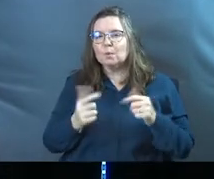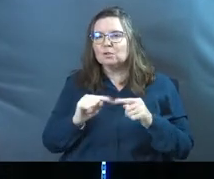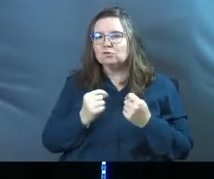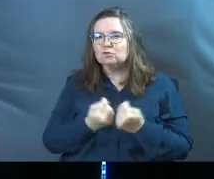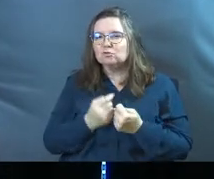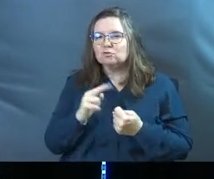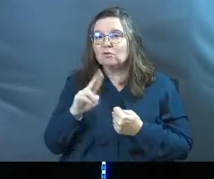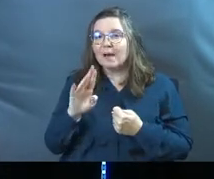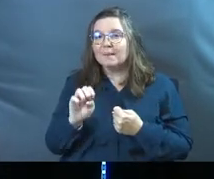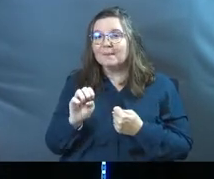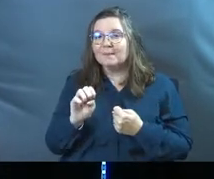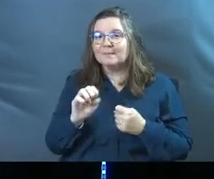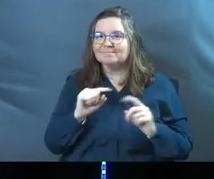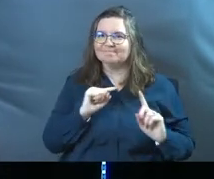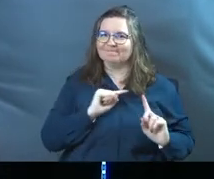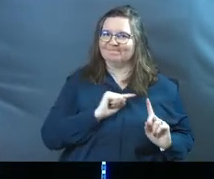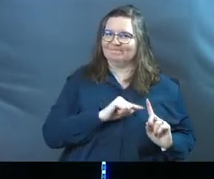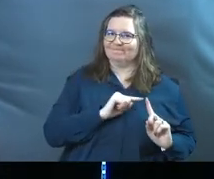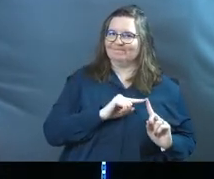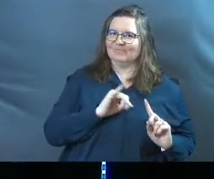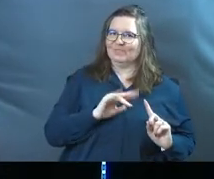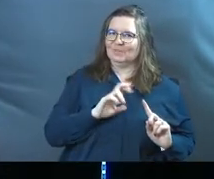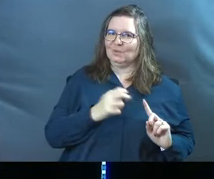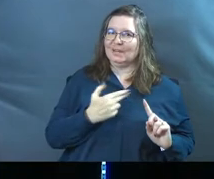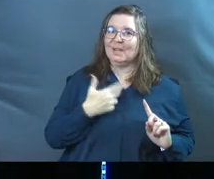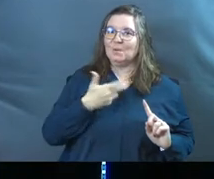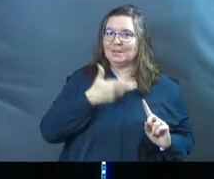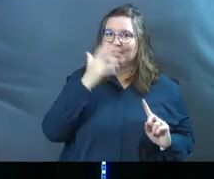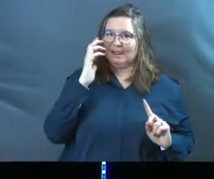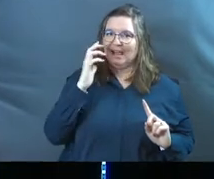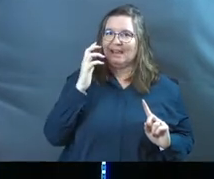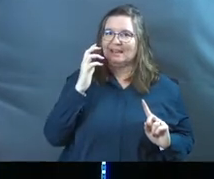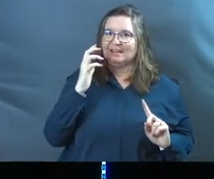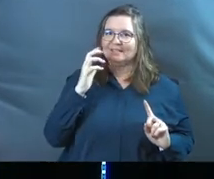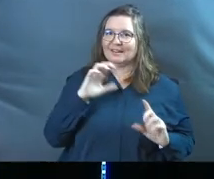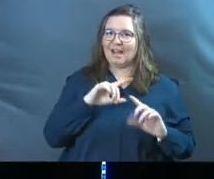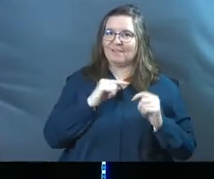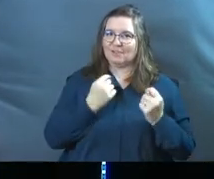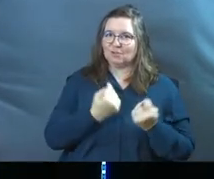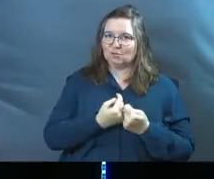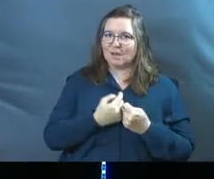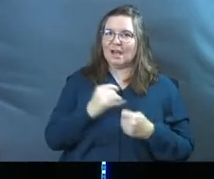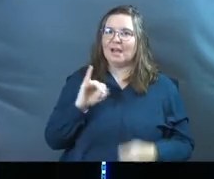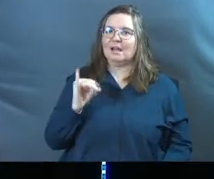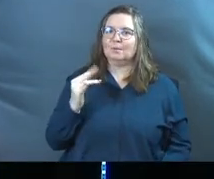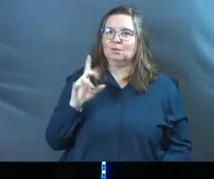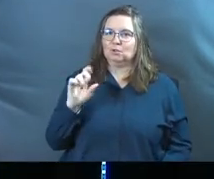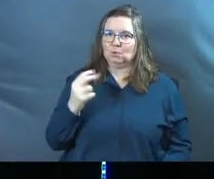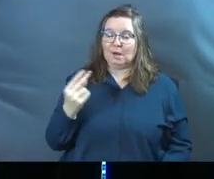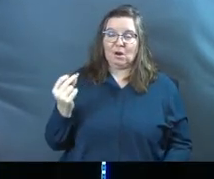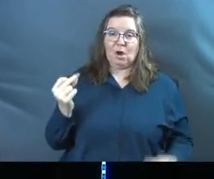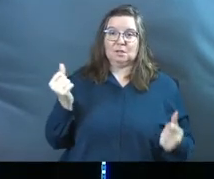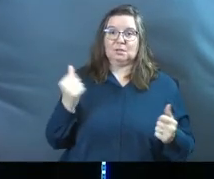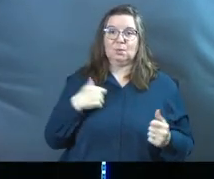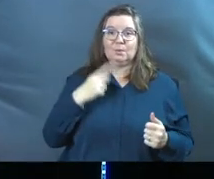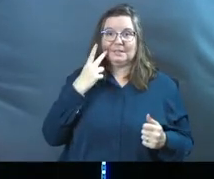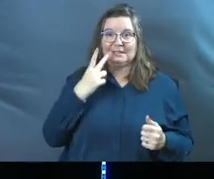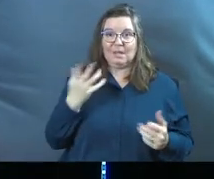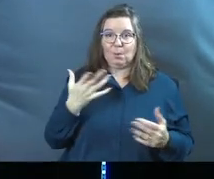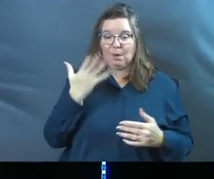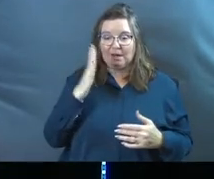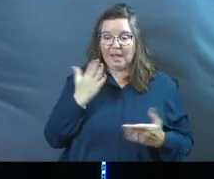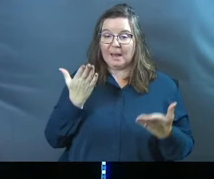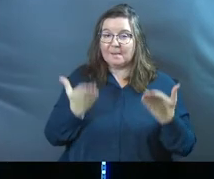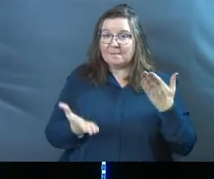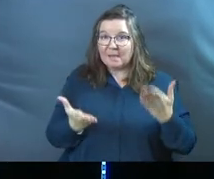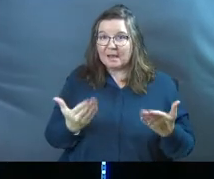tribe? Judah. He would be the lion of the tribe of Judah. And all of a sudden, we see what